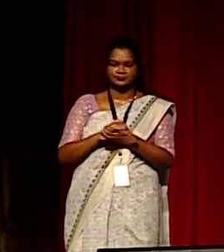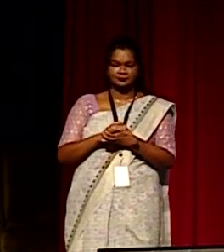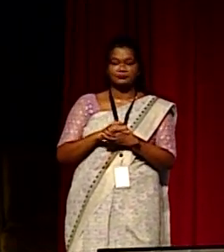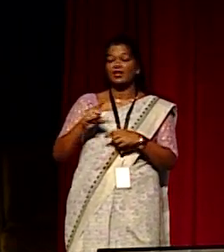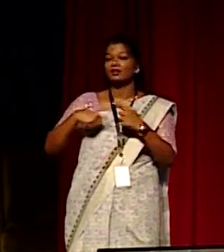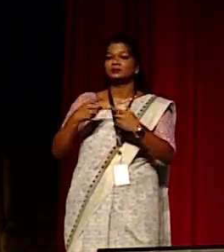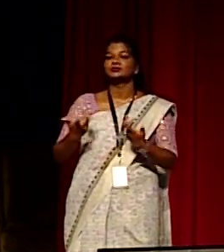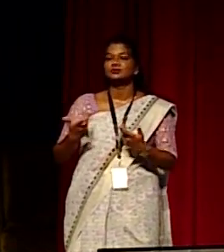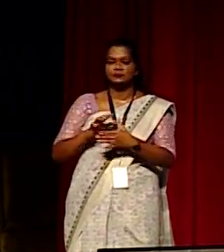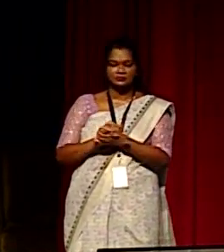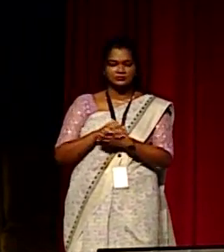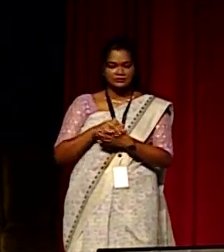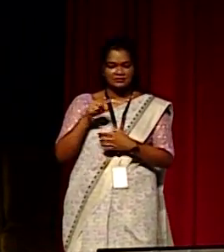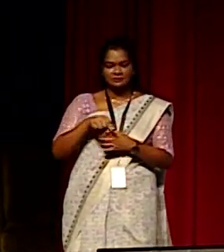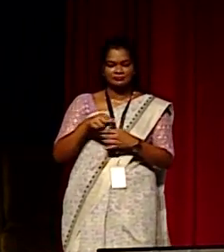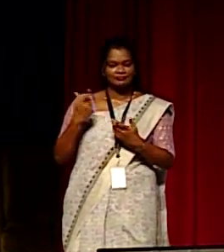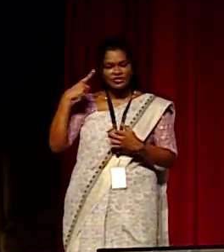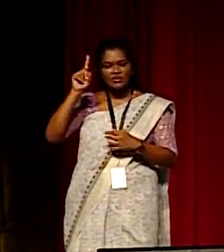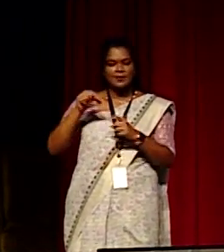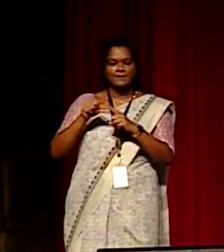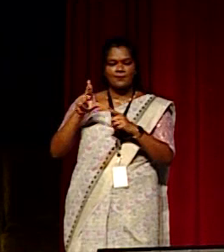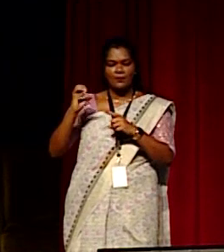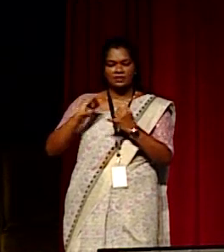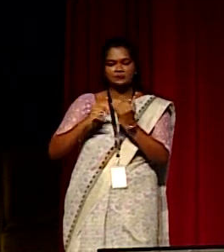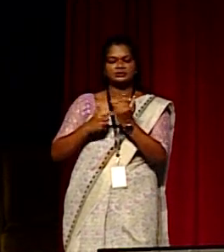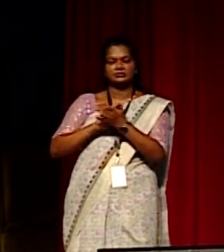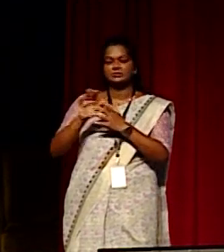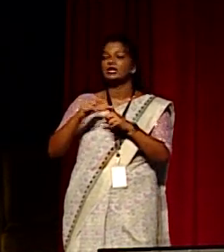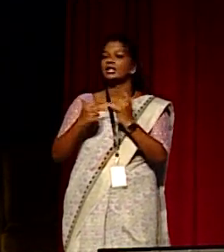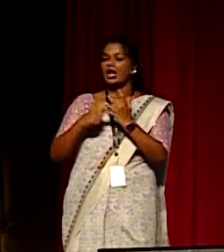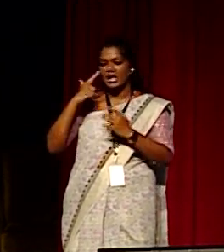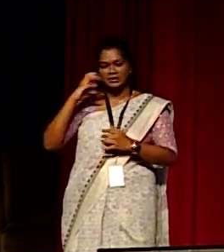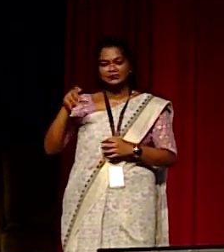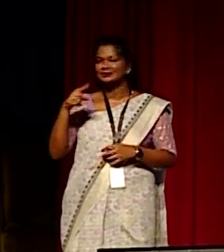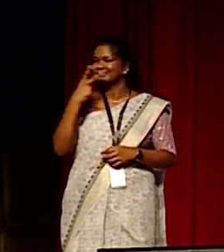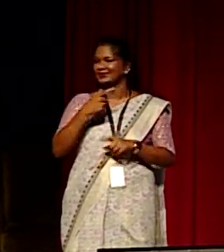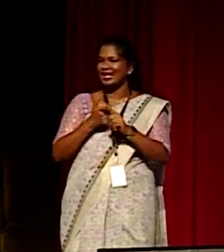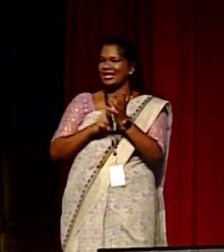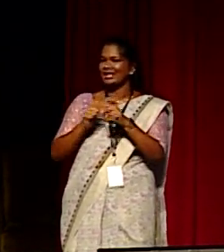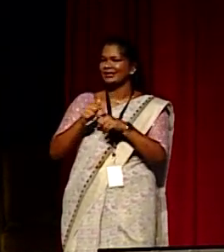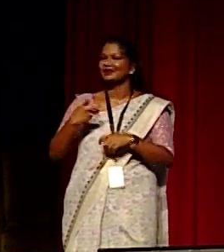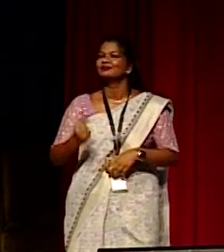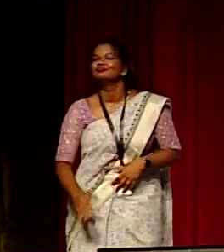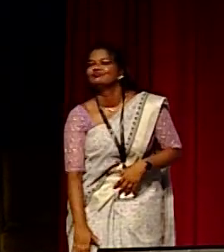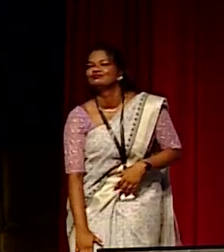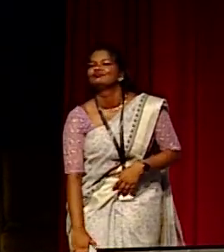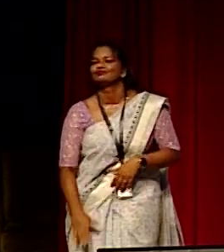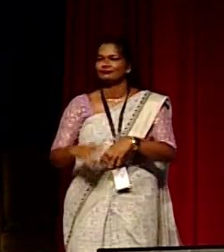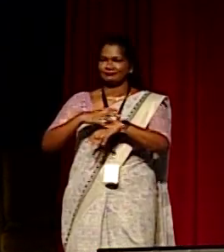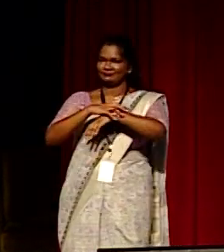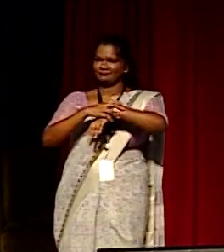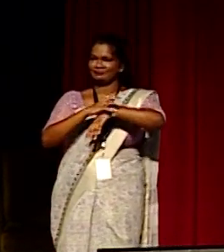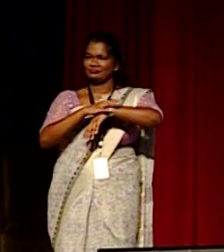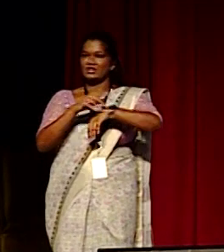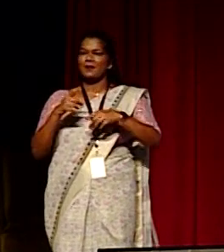The next component of the artificial limb is the prosthetic knee. So, as you have seen how well our transtibial or